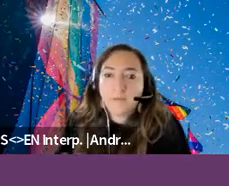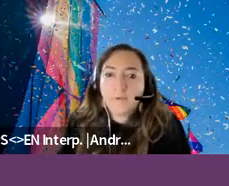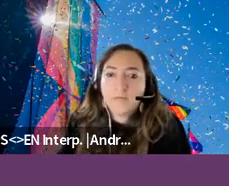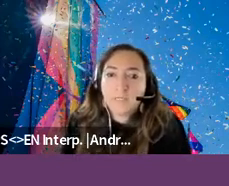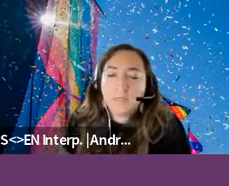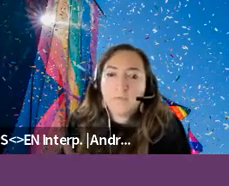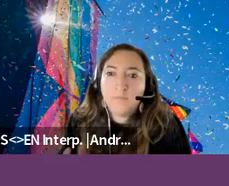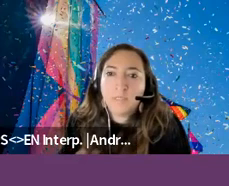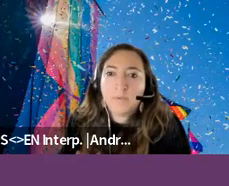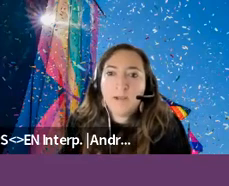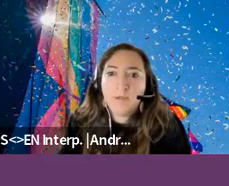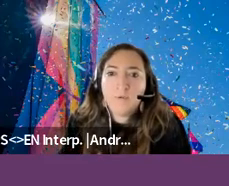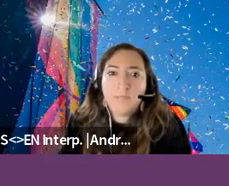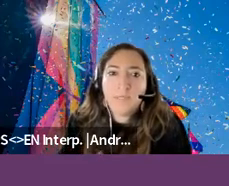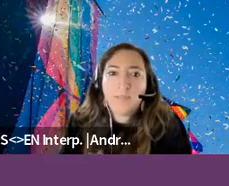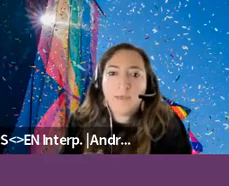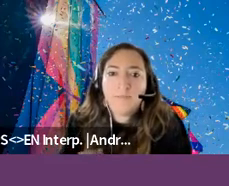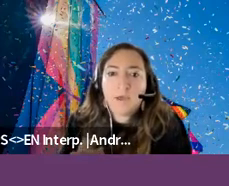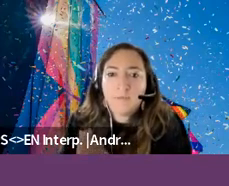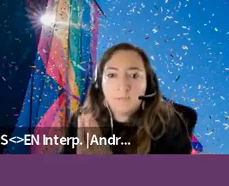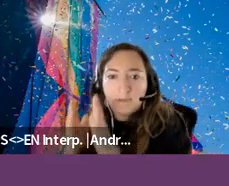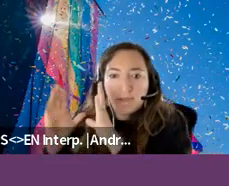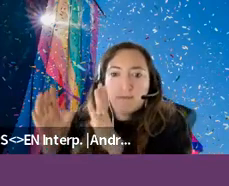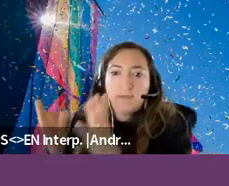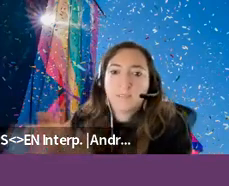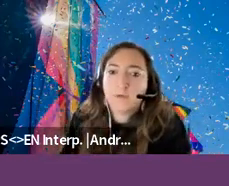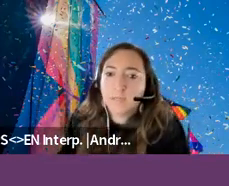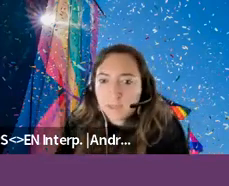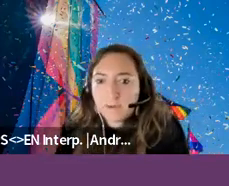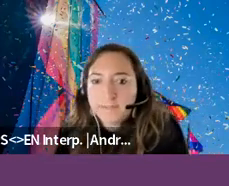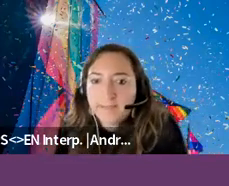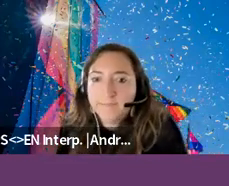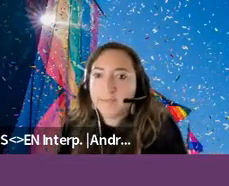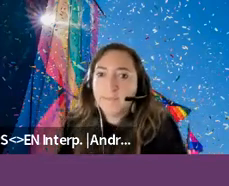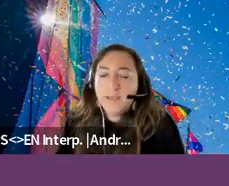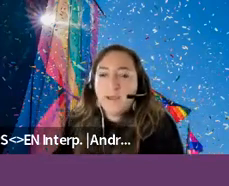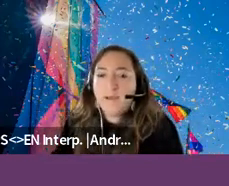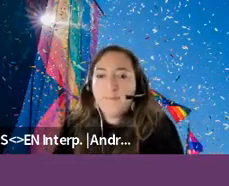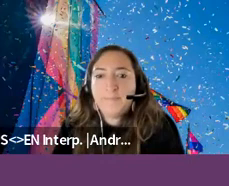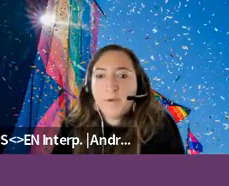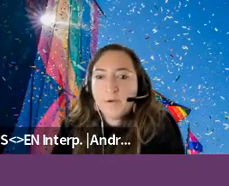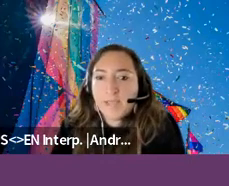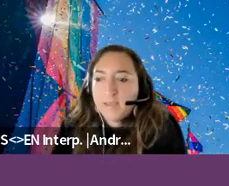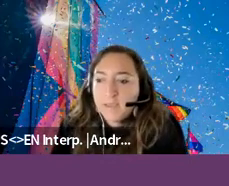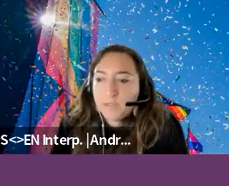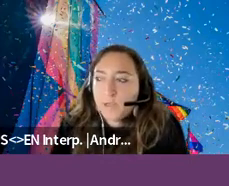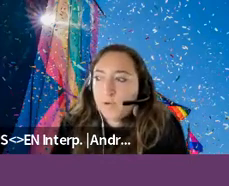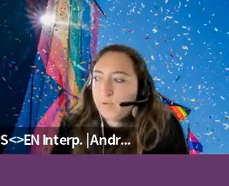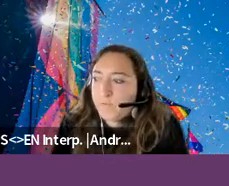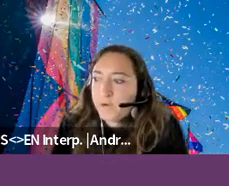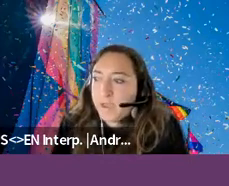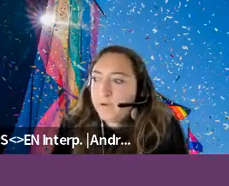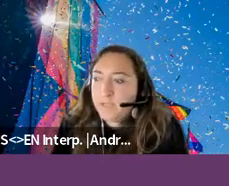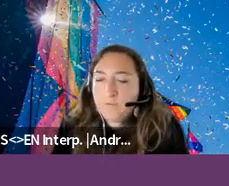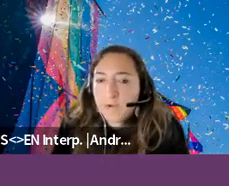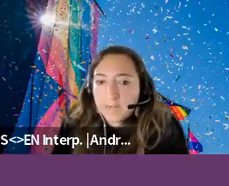have two interpreters in the room as well, and you will see them on display on the screen at all times. Okay,